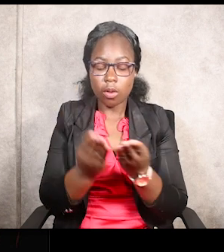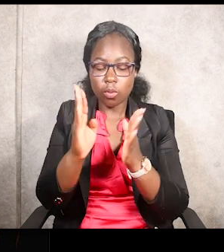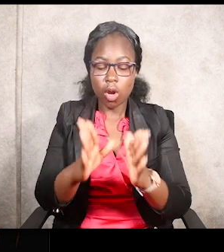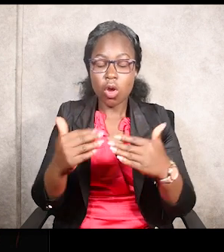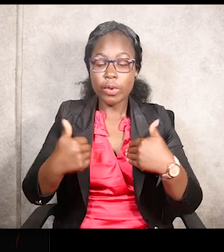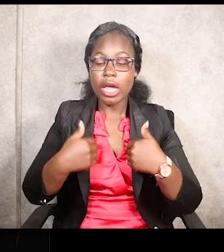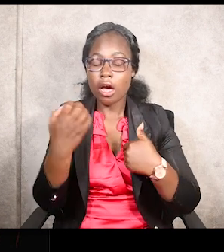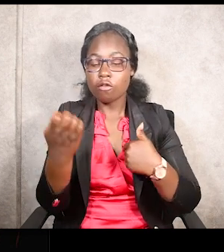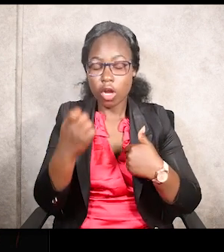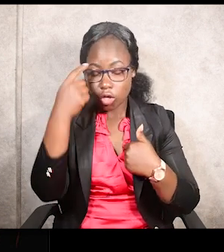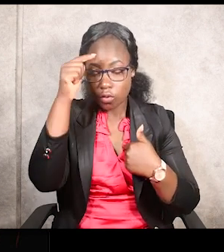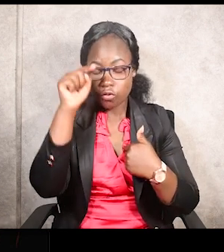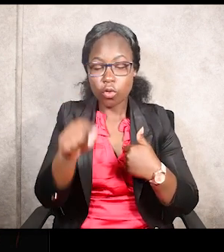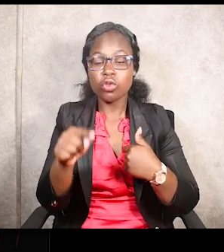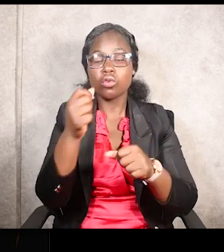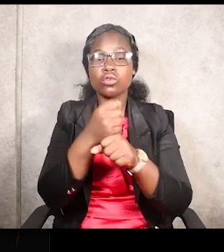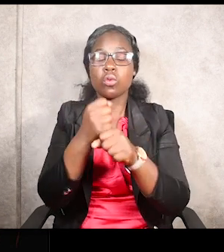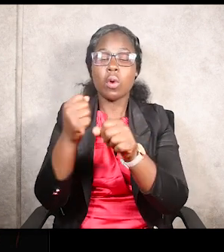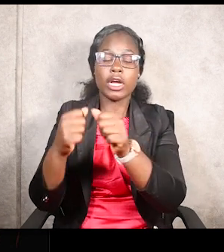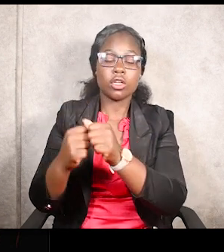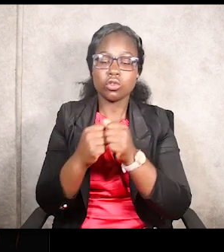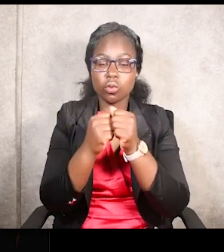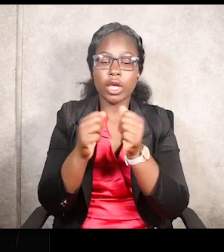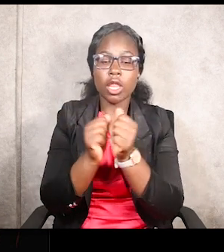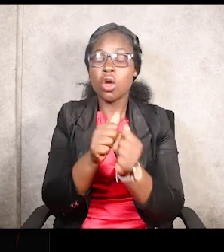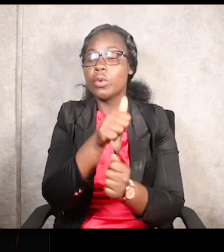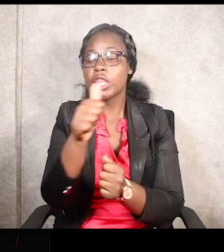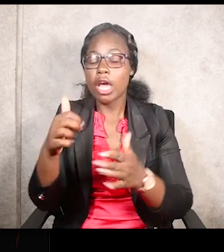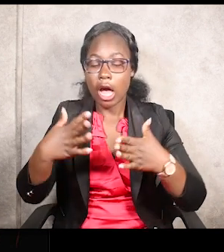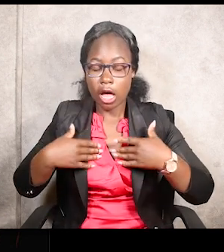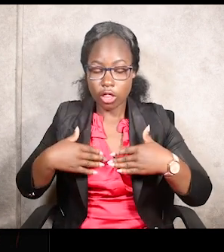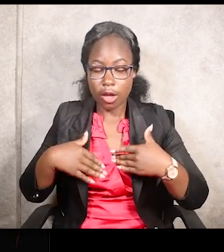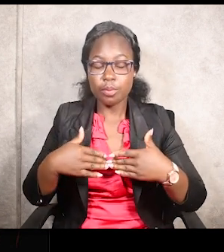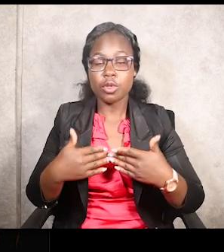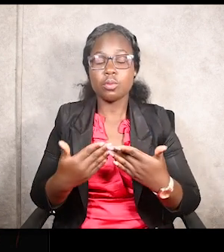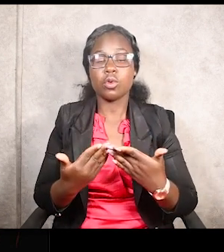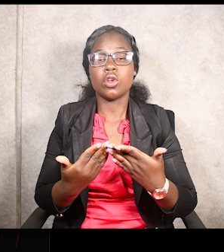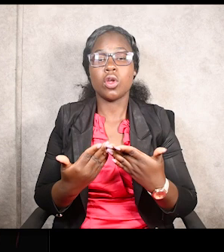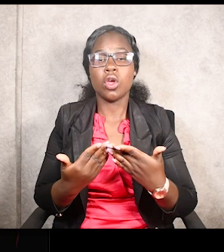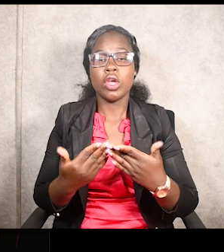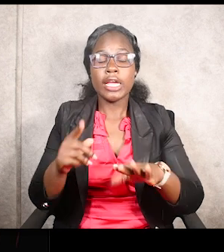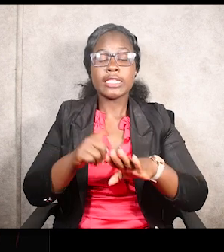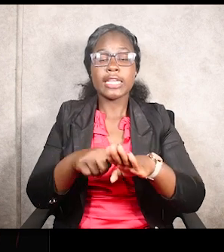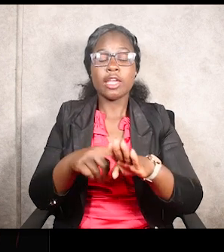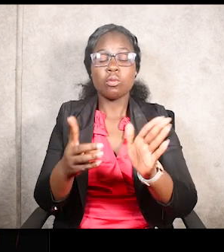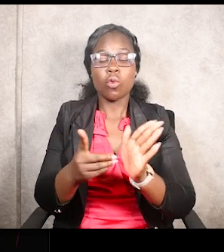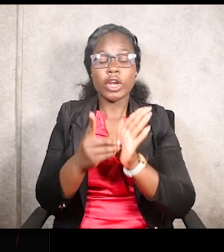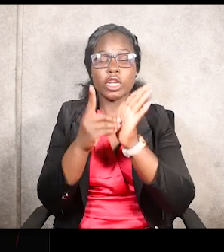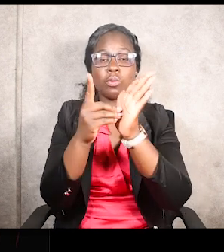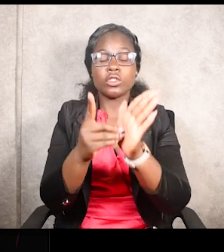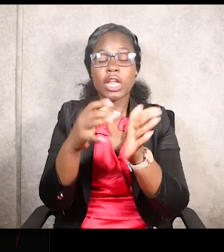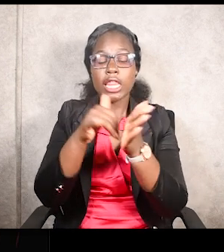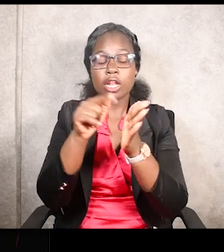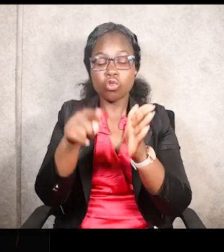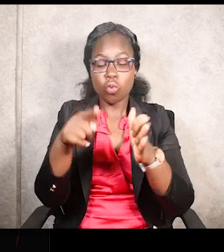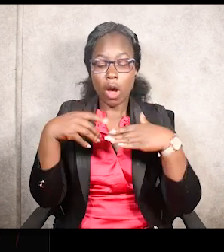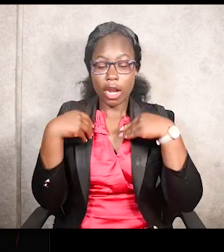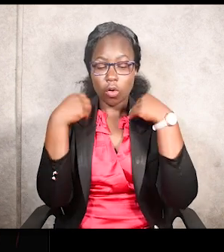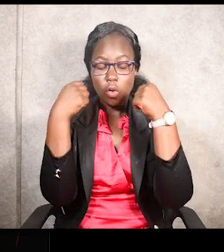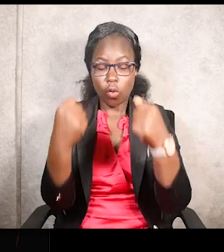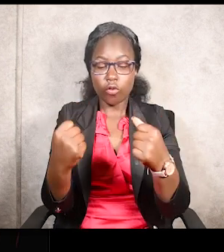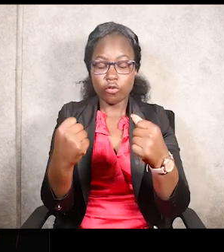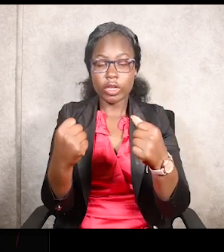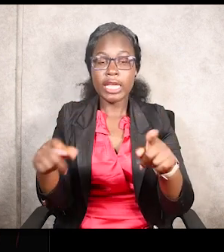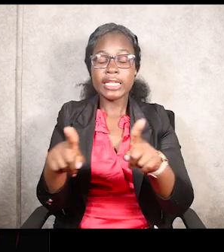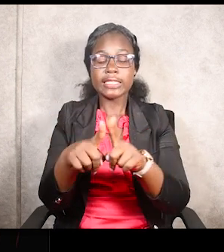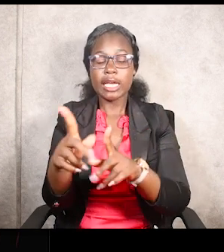you to be able to work together with the rest of the people while demonstrating that you're confident, that you